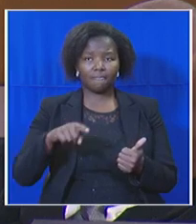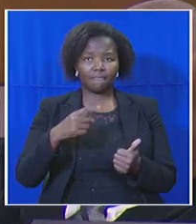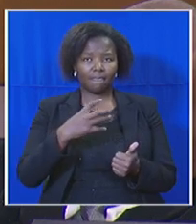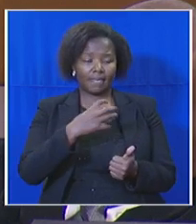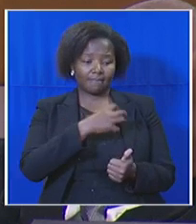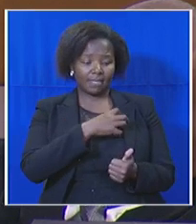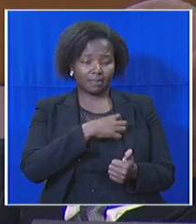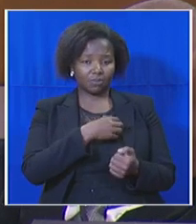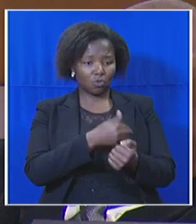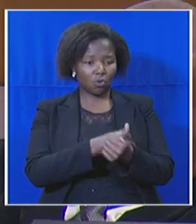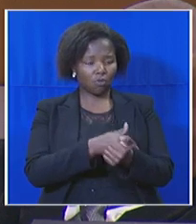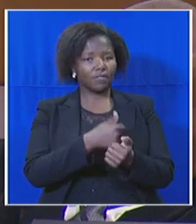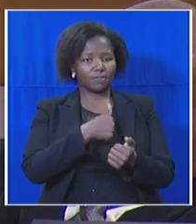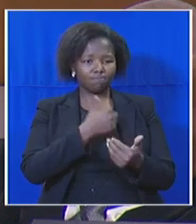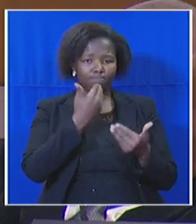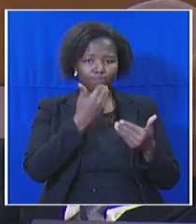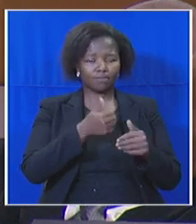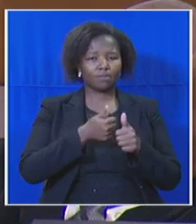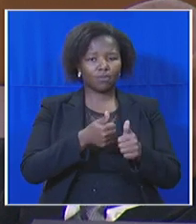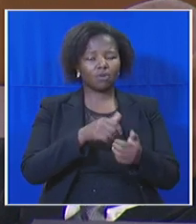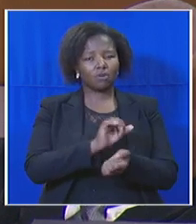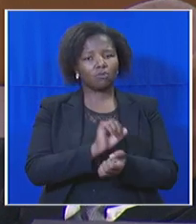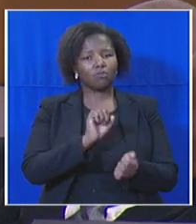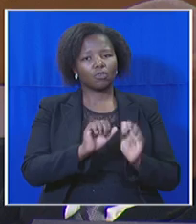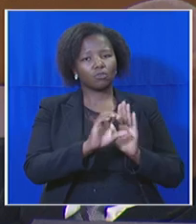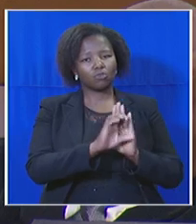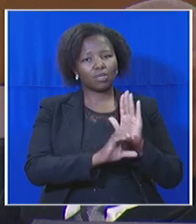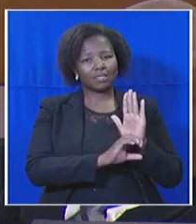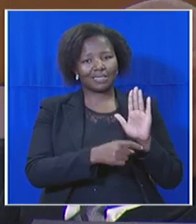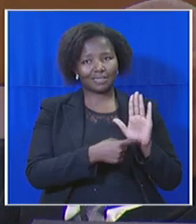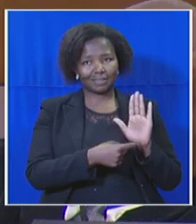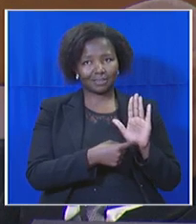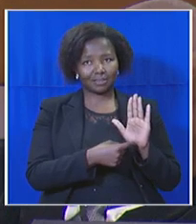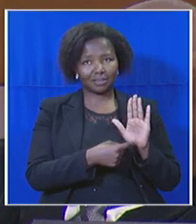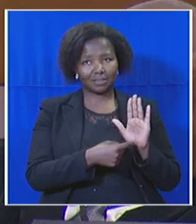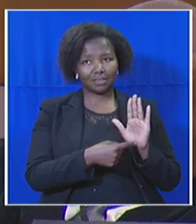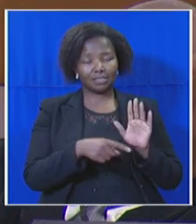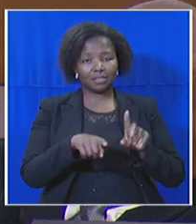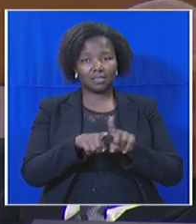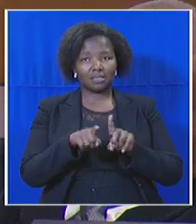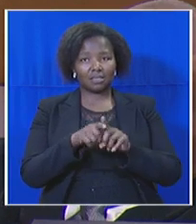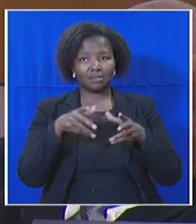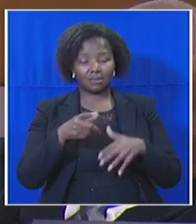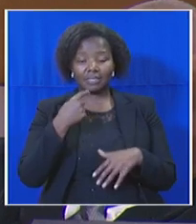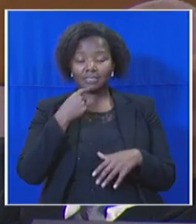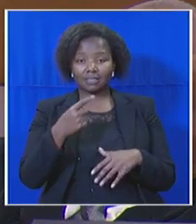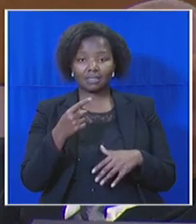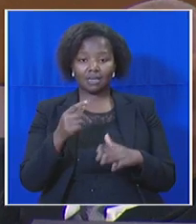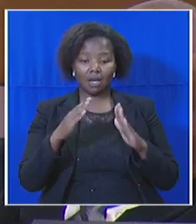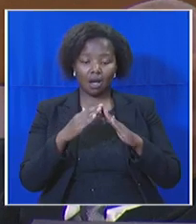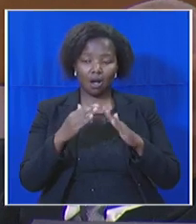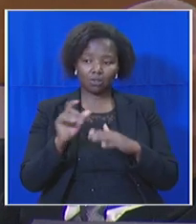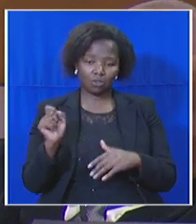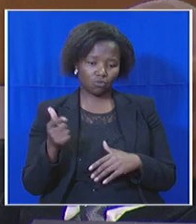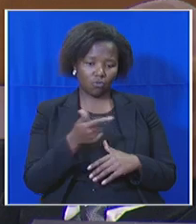for adhering to the Freedom Charter. As it relates, there shall be houses for all.